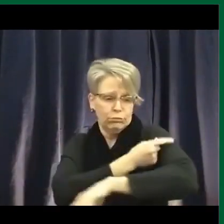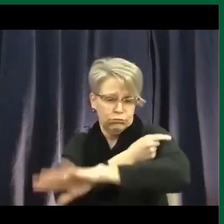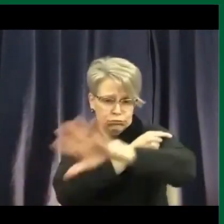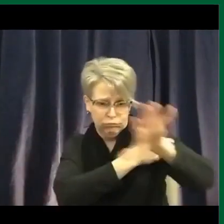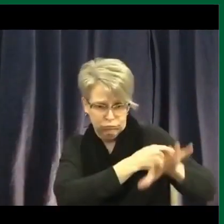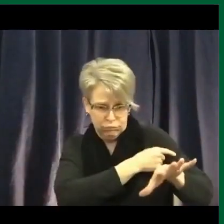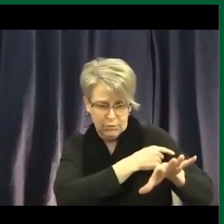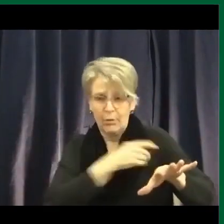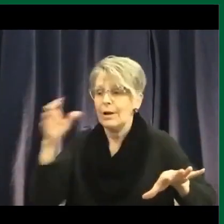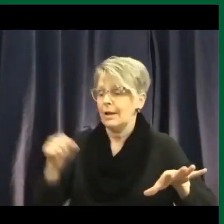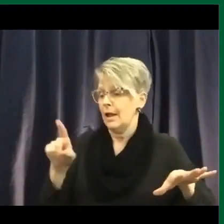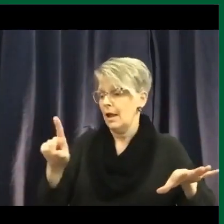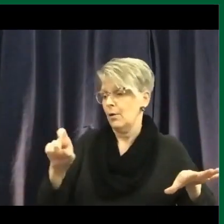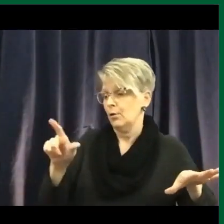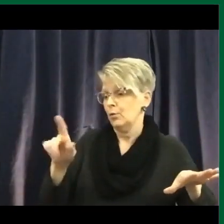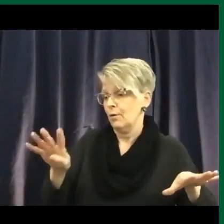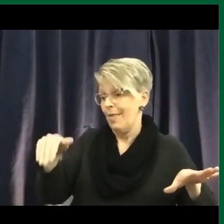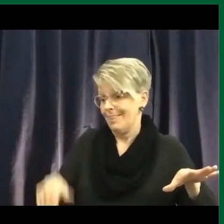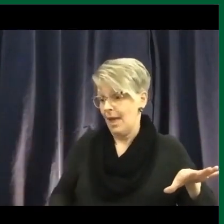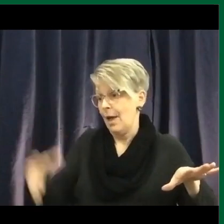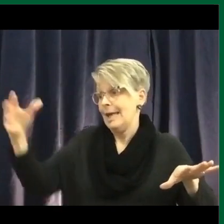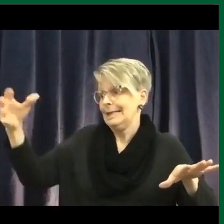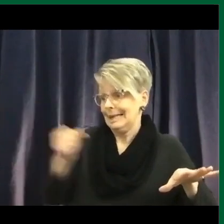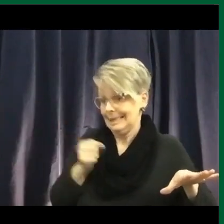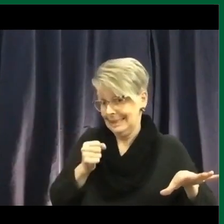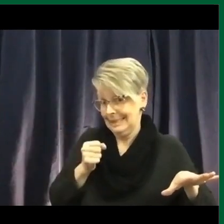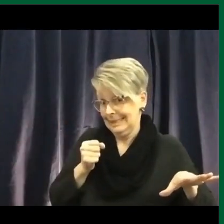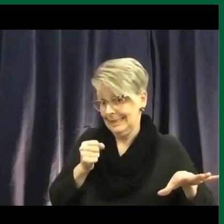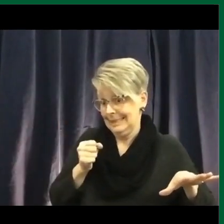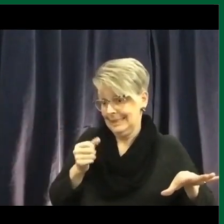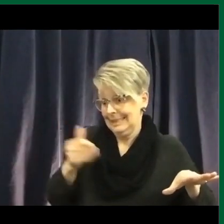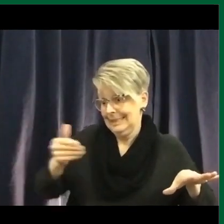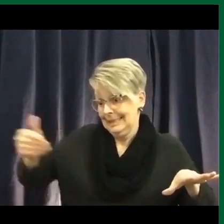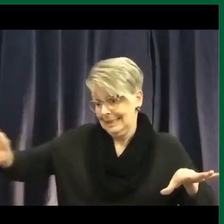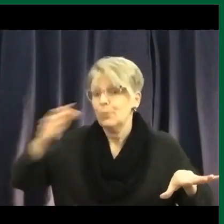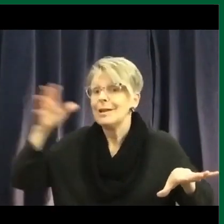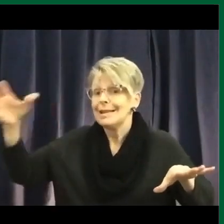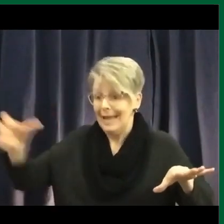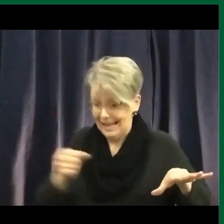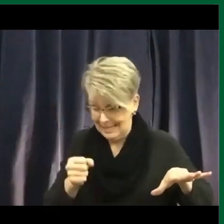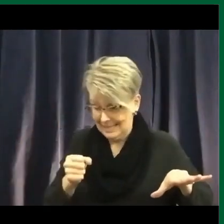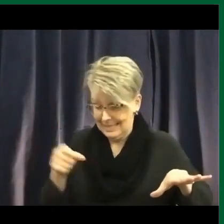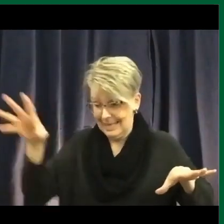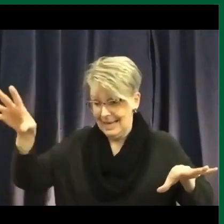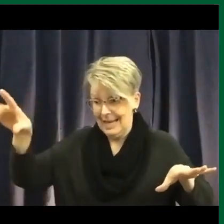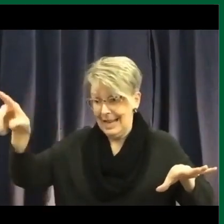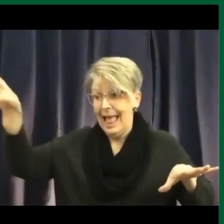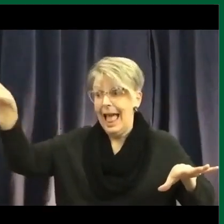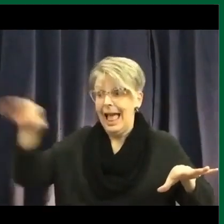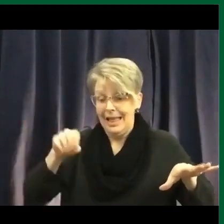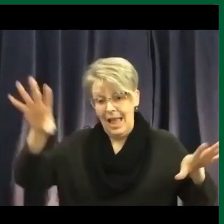about 124,000 over the course of the next number of weeks. So that would be a total then of about 220,000.